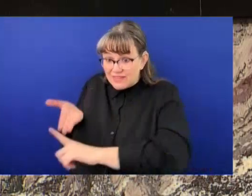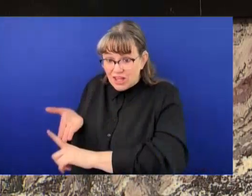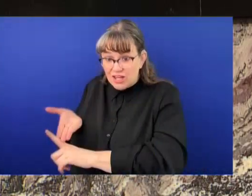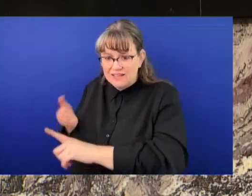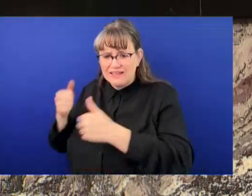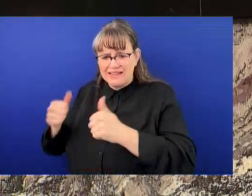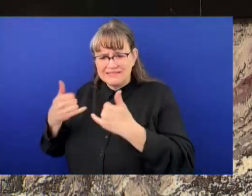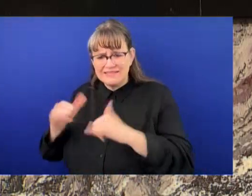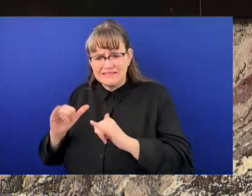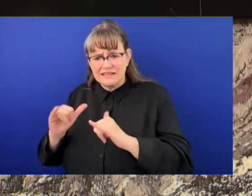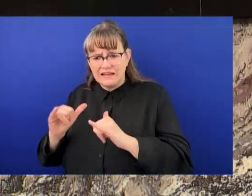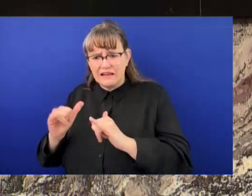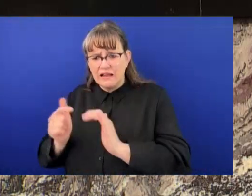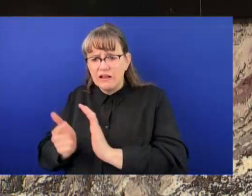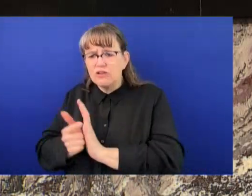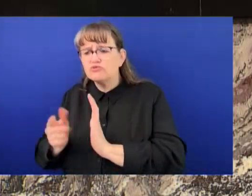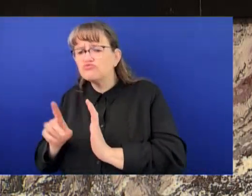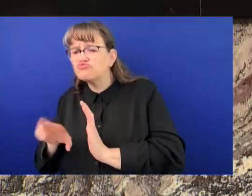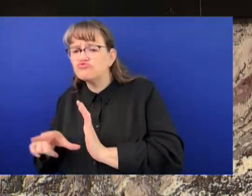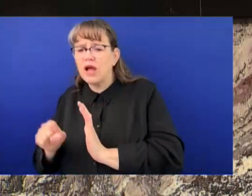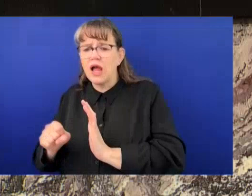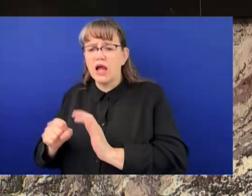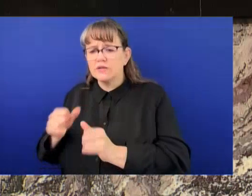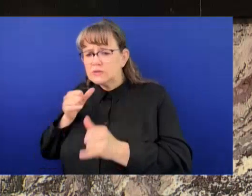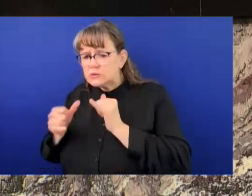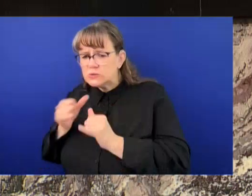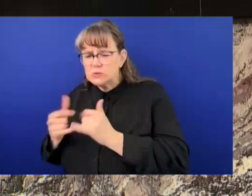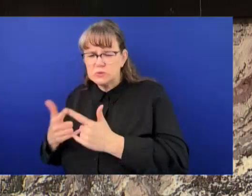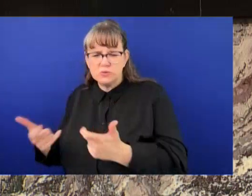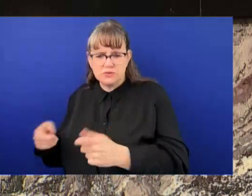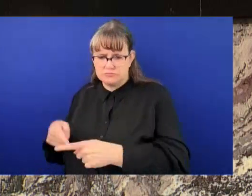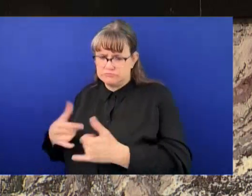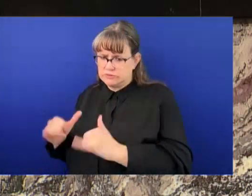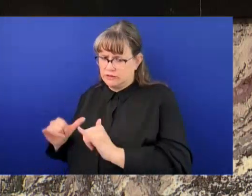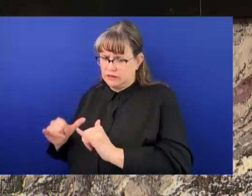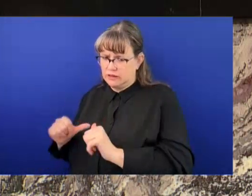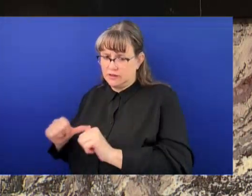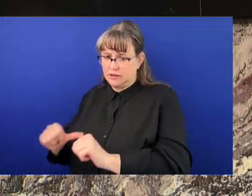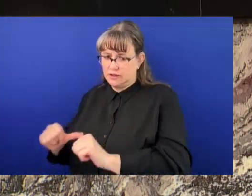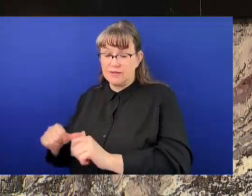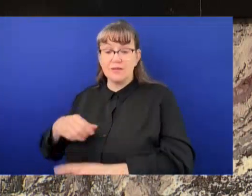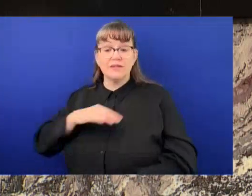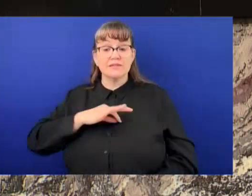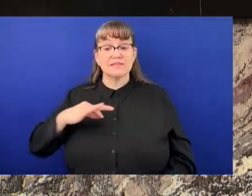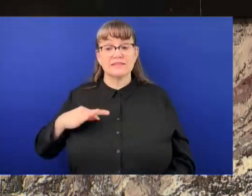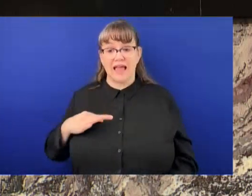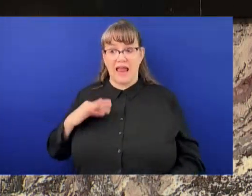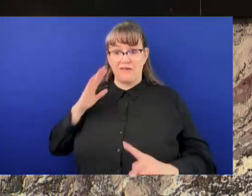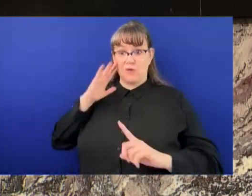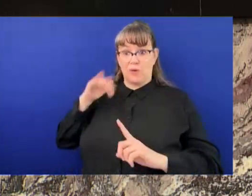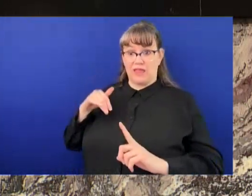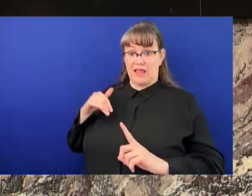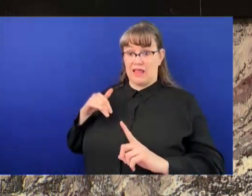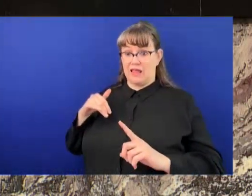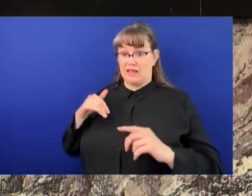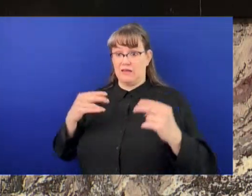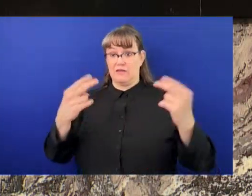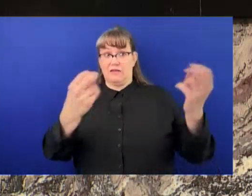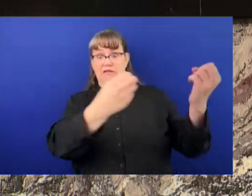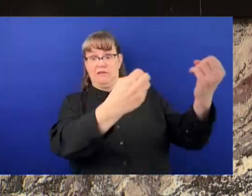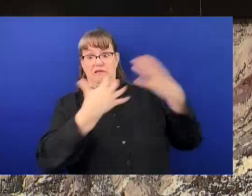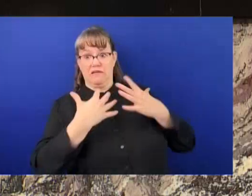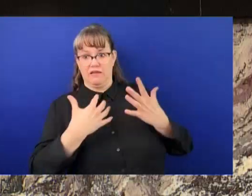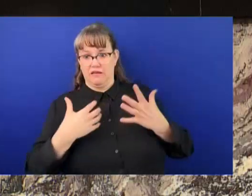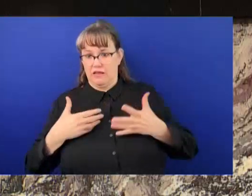being abandoned, left to burn out without being able to help those in need or to evict those causing the problems.